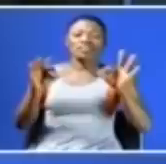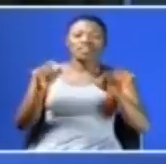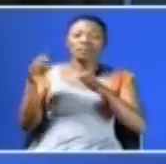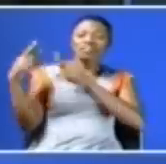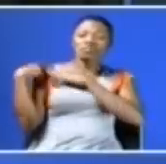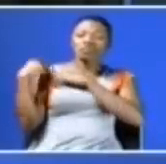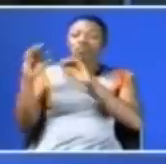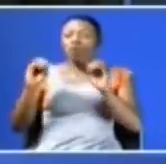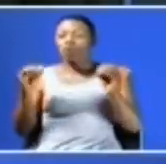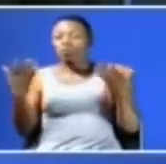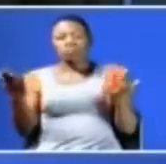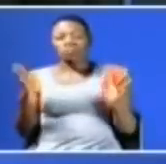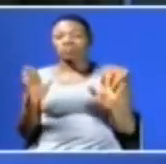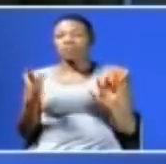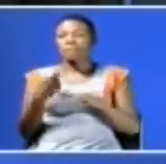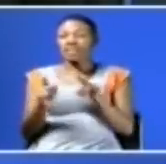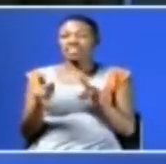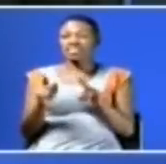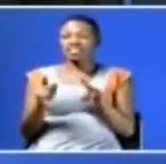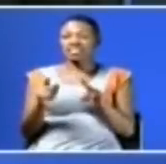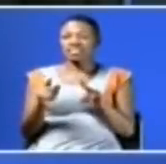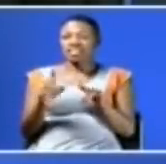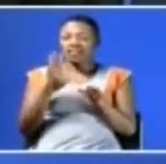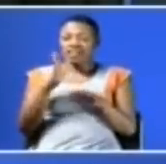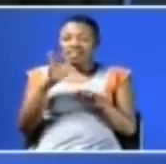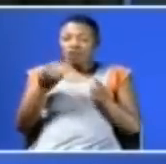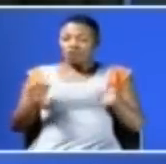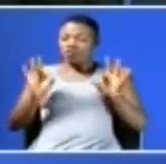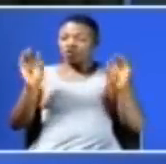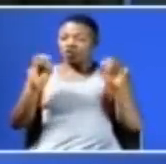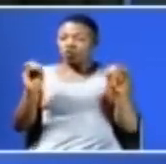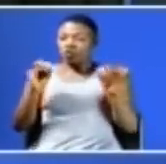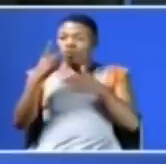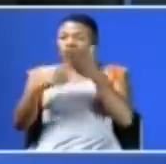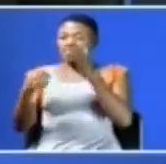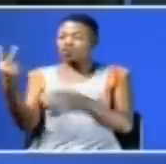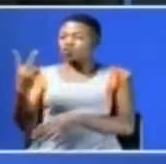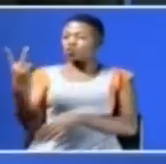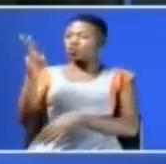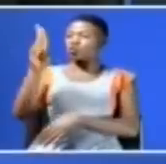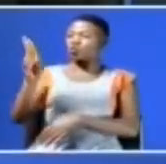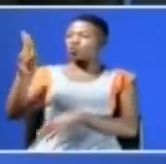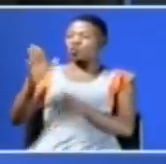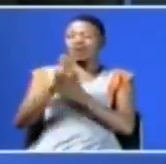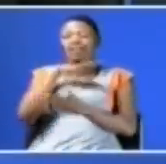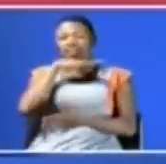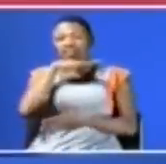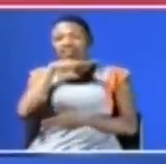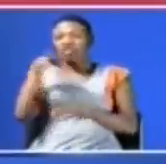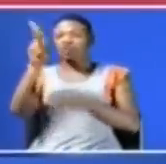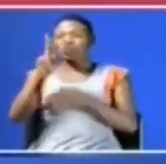shouldn't. But the informality of what him and who are doing using